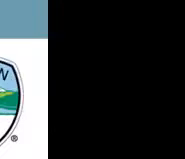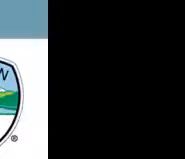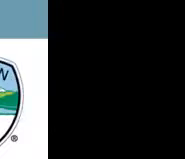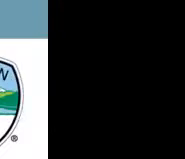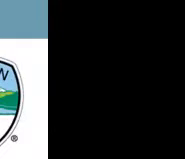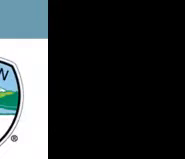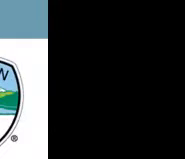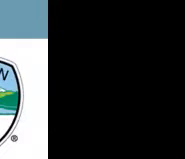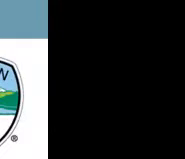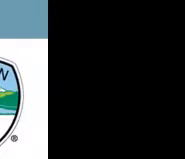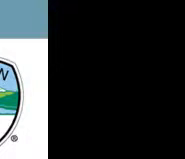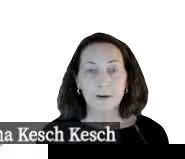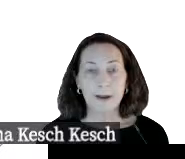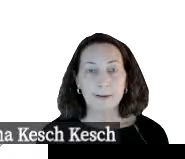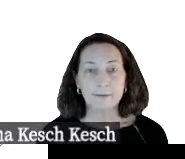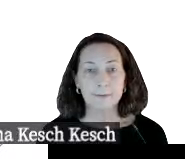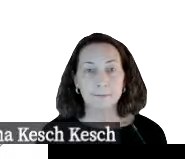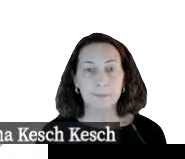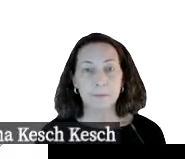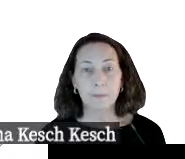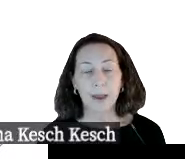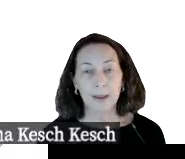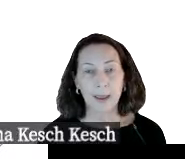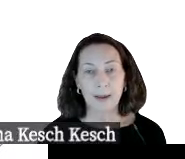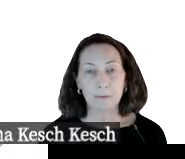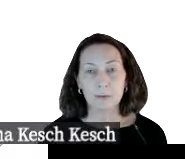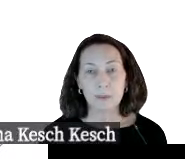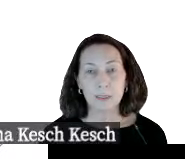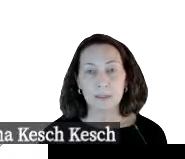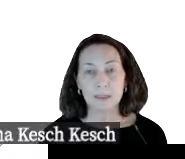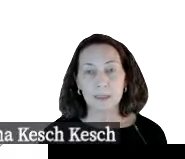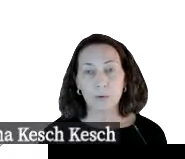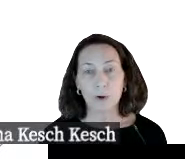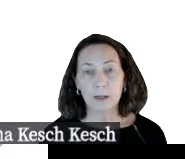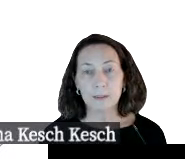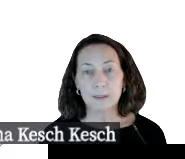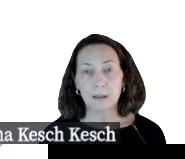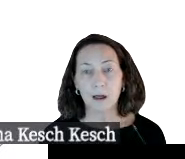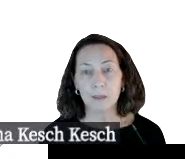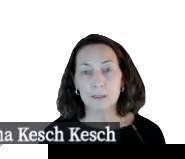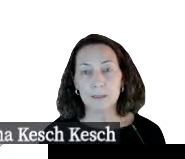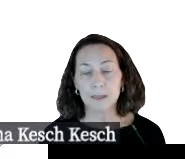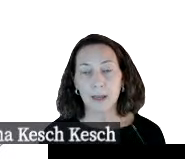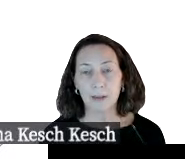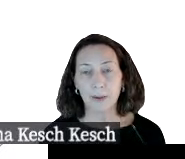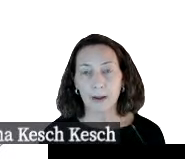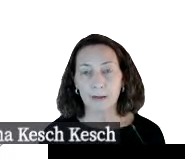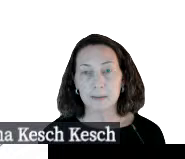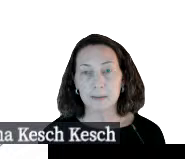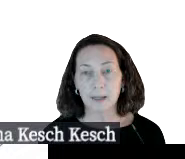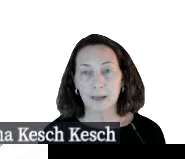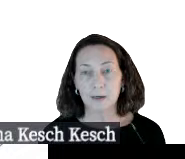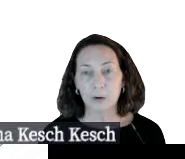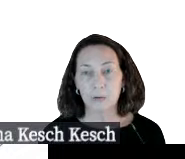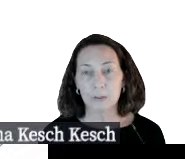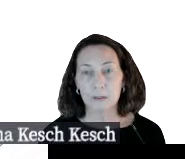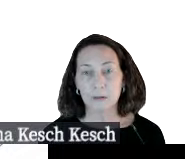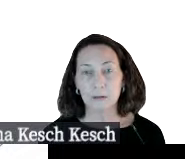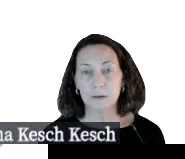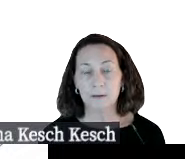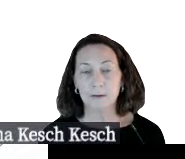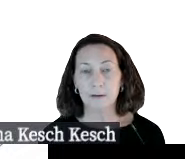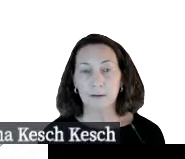you. 25, pack animal means equines, llamas, alpacas, and